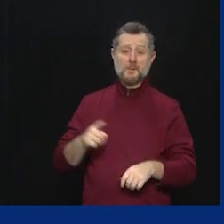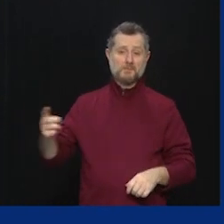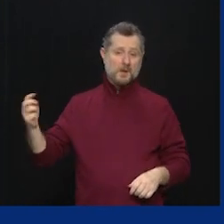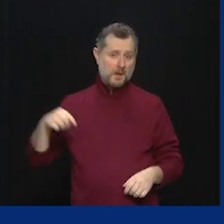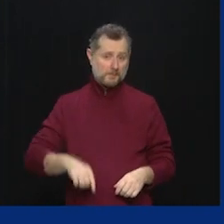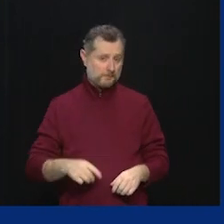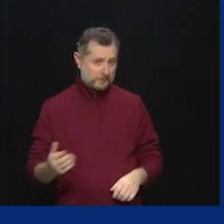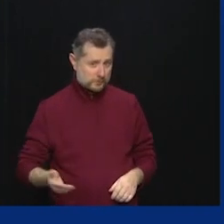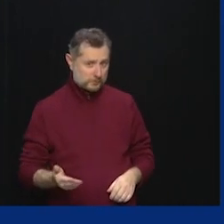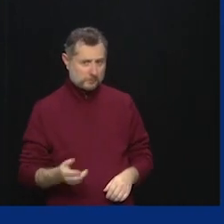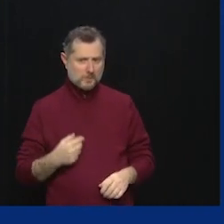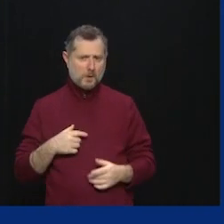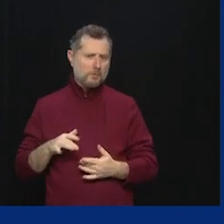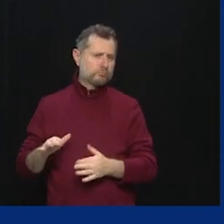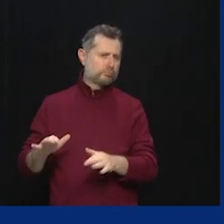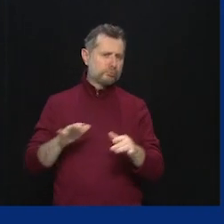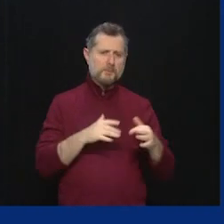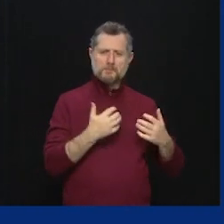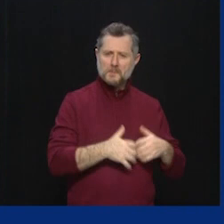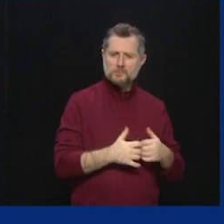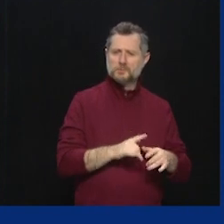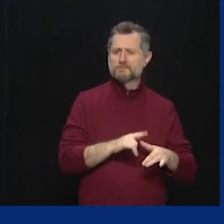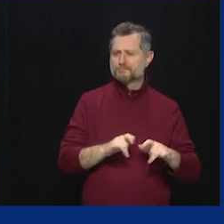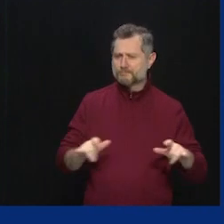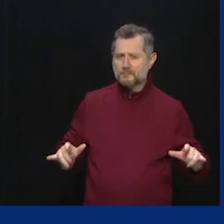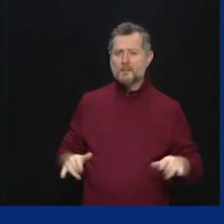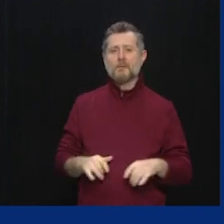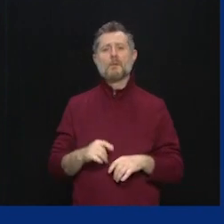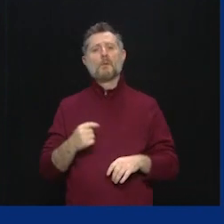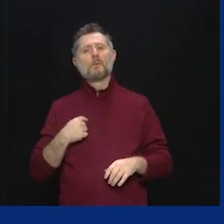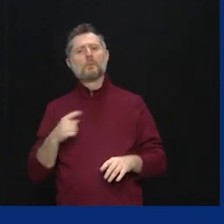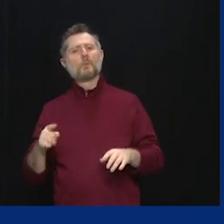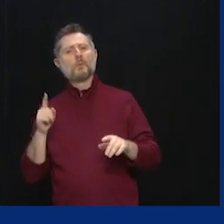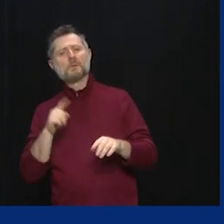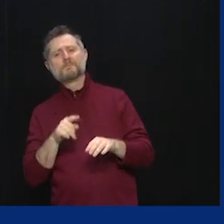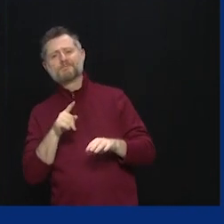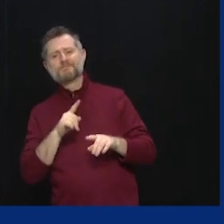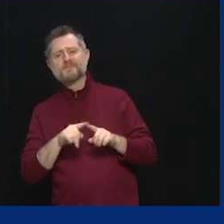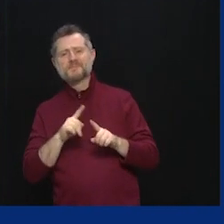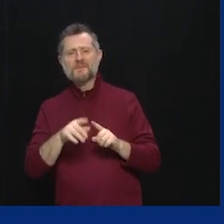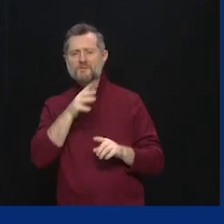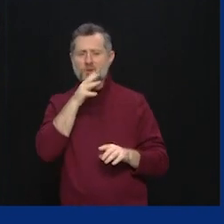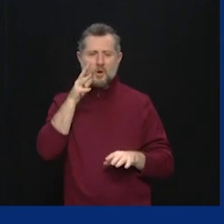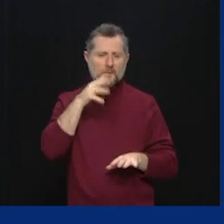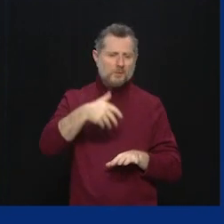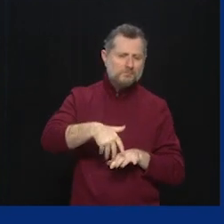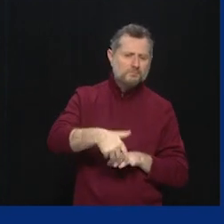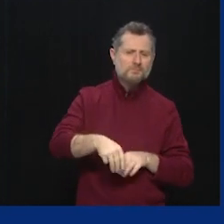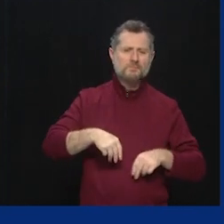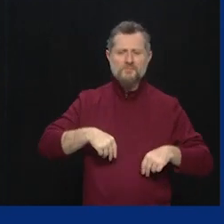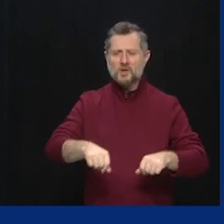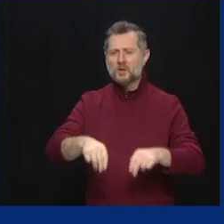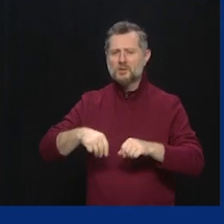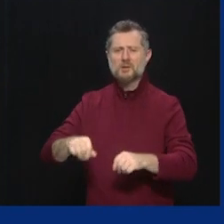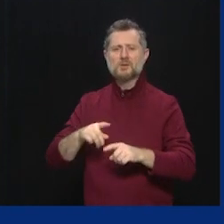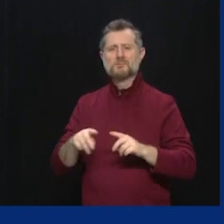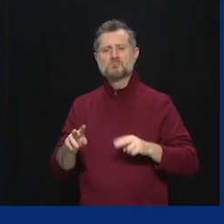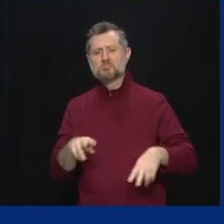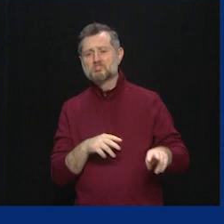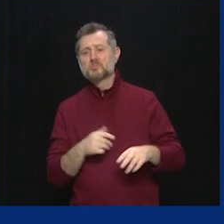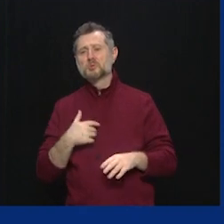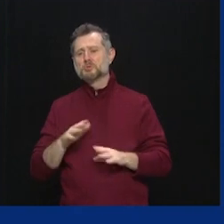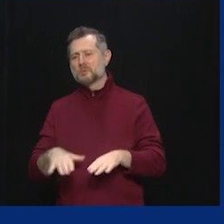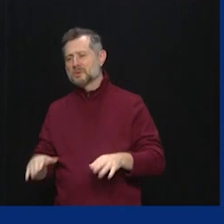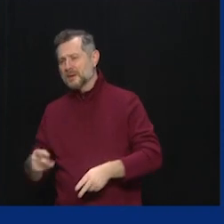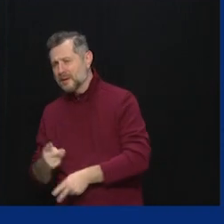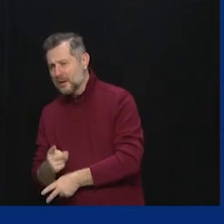toured manufacturing plants. We went out to vineyards on the North Fork. We went to a child care center, all things that